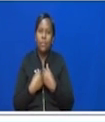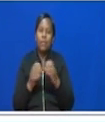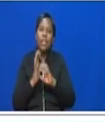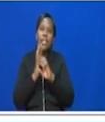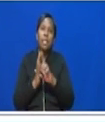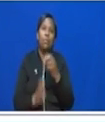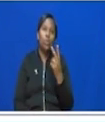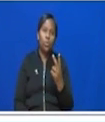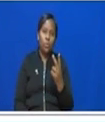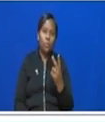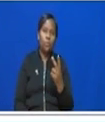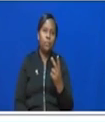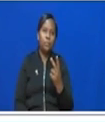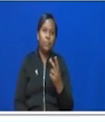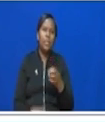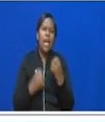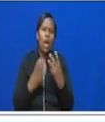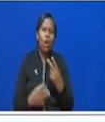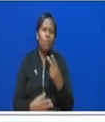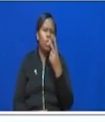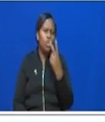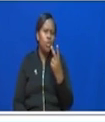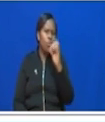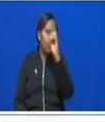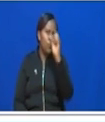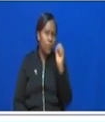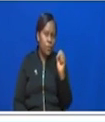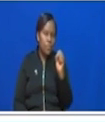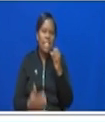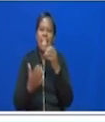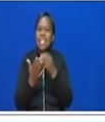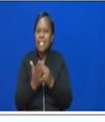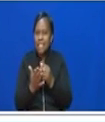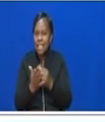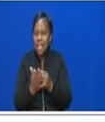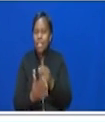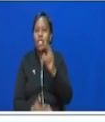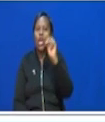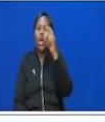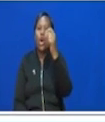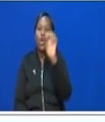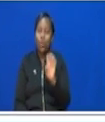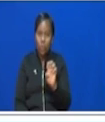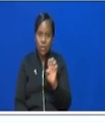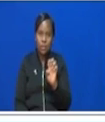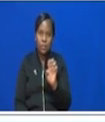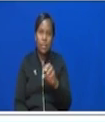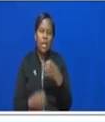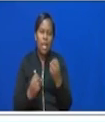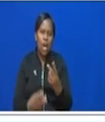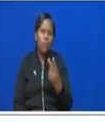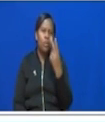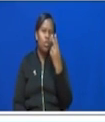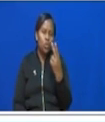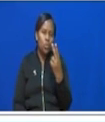example 2. How many 250 shillings notes? How much